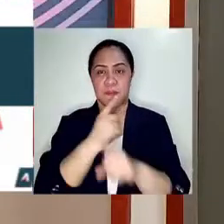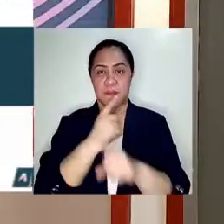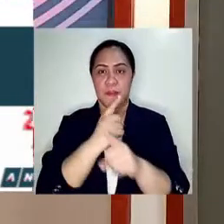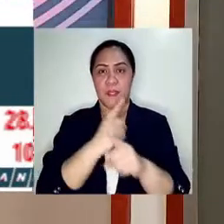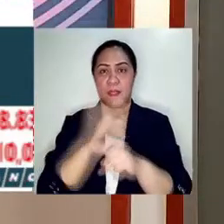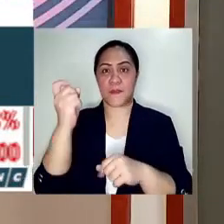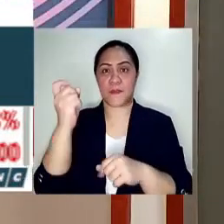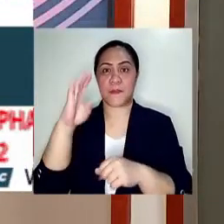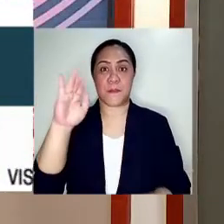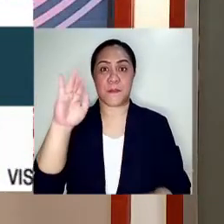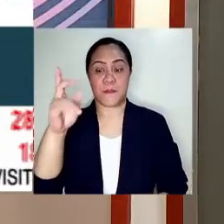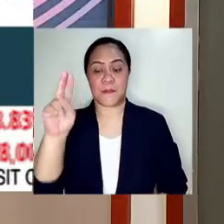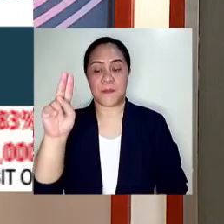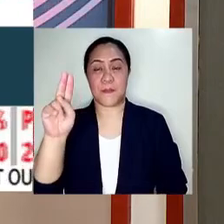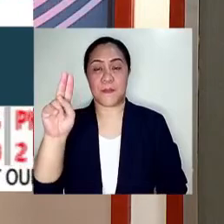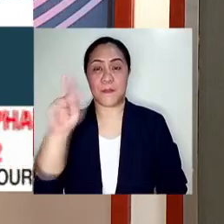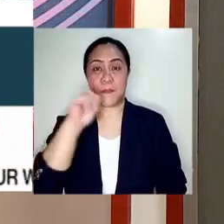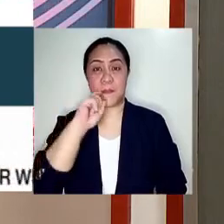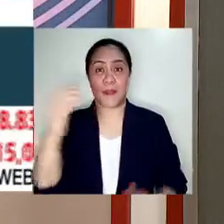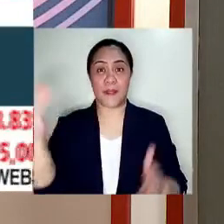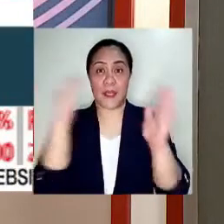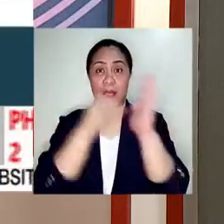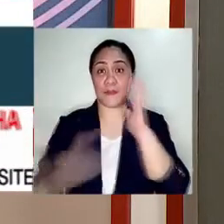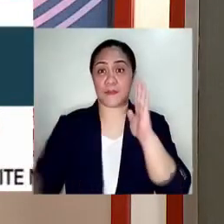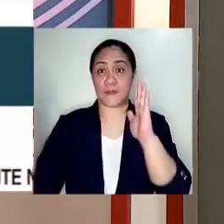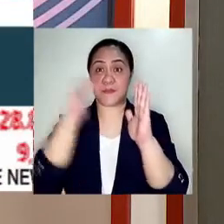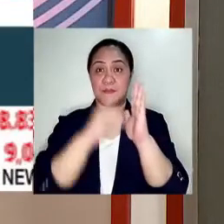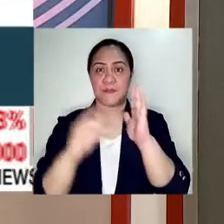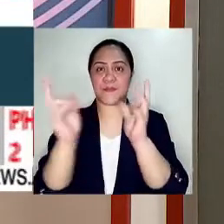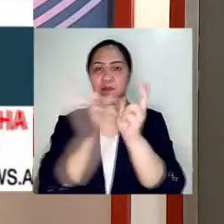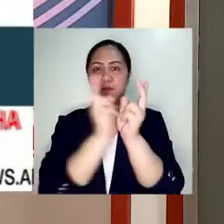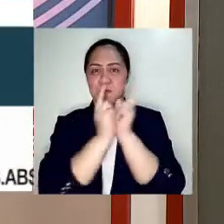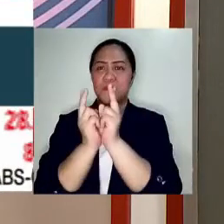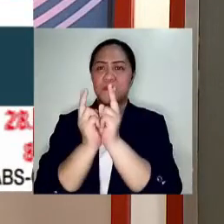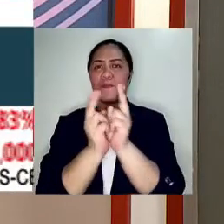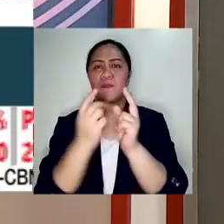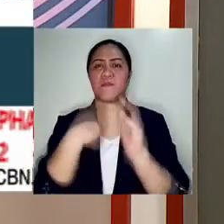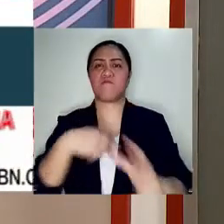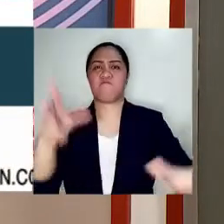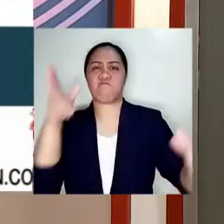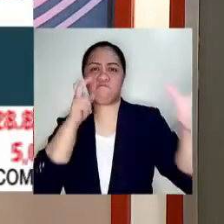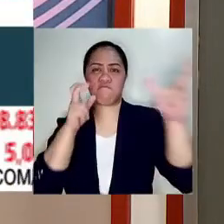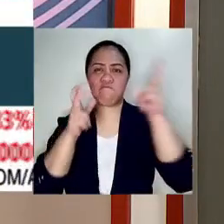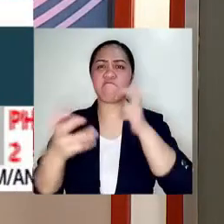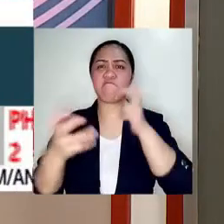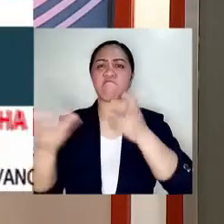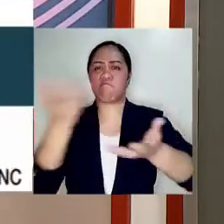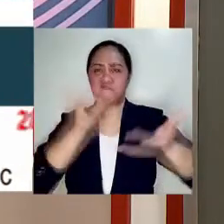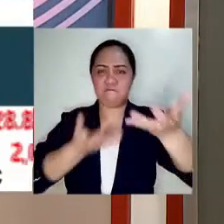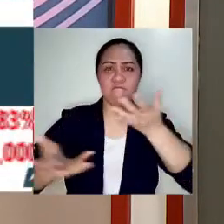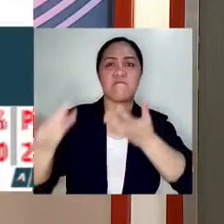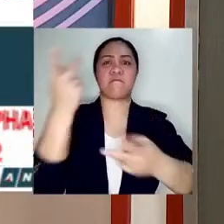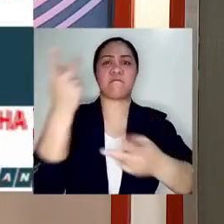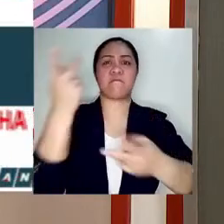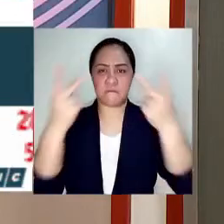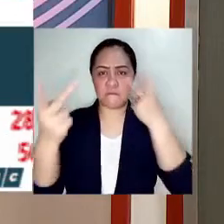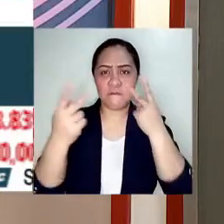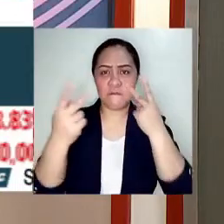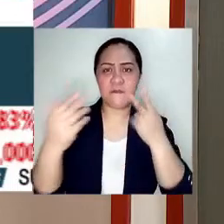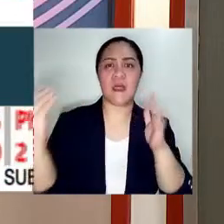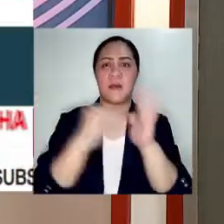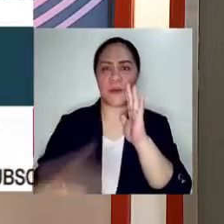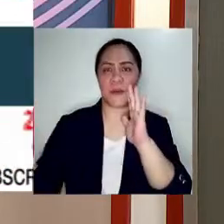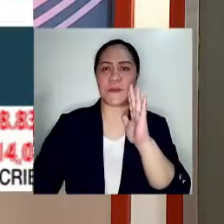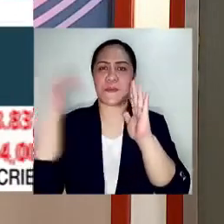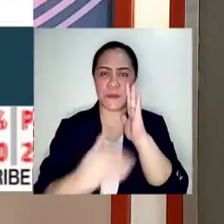been repeating. It's unity, it's hope, listening to each other again, seeing each other again. He's been saying that throughout the